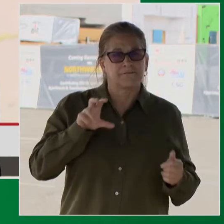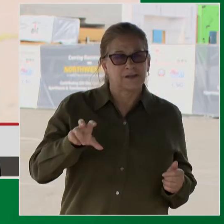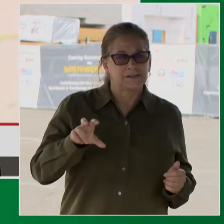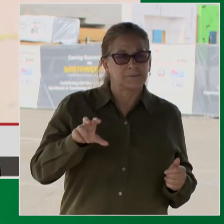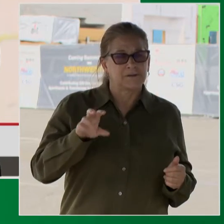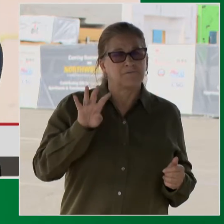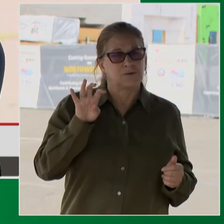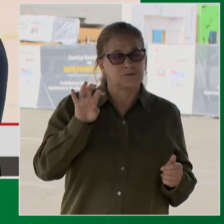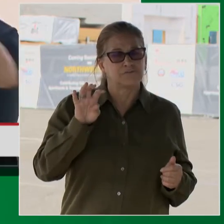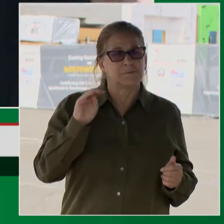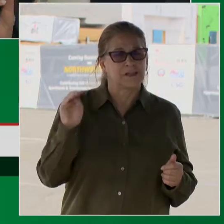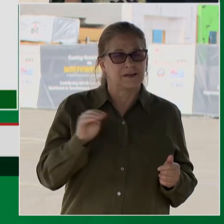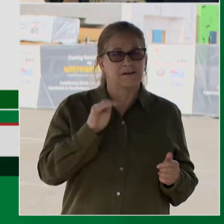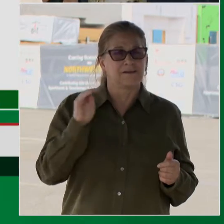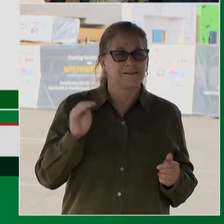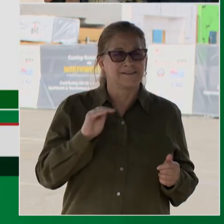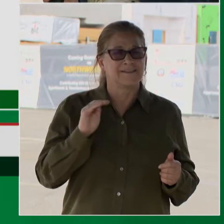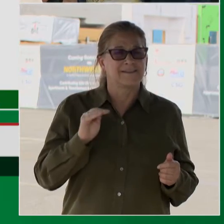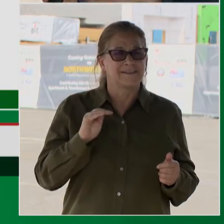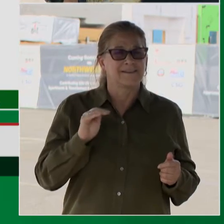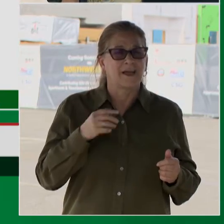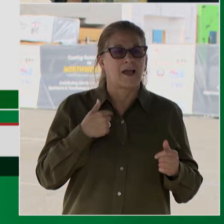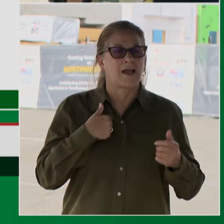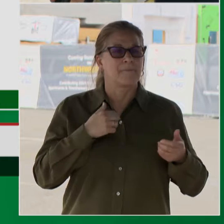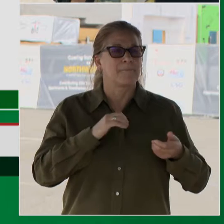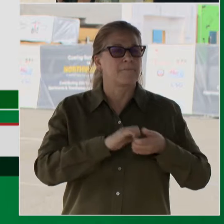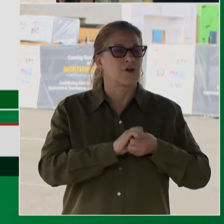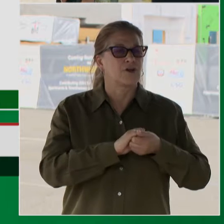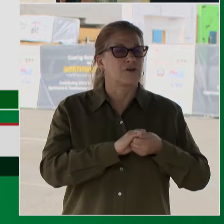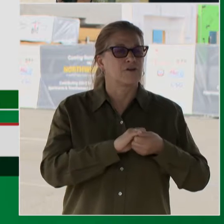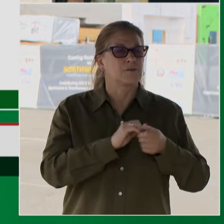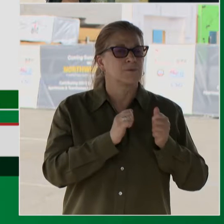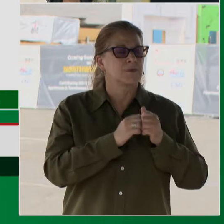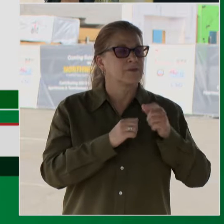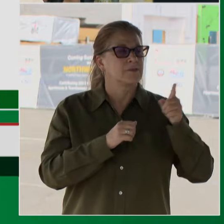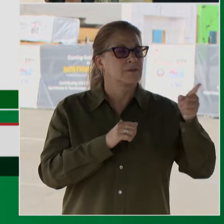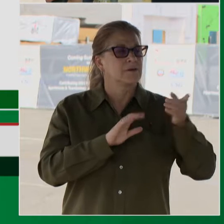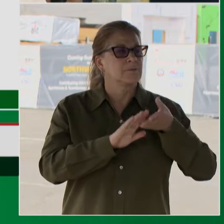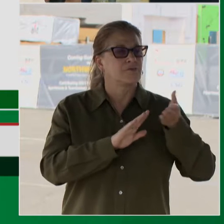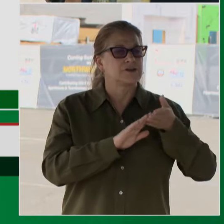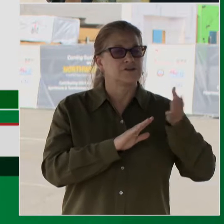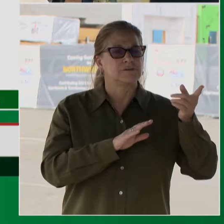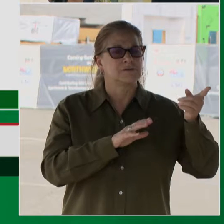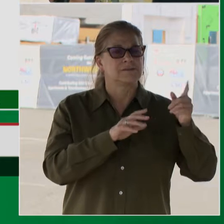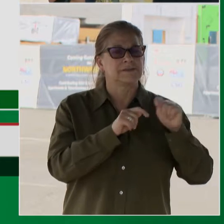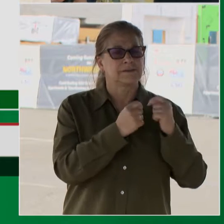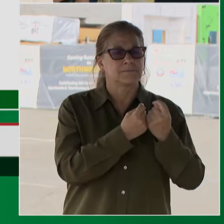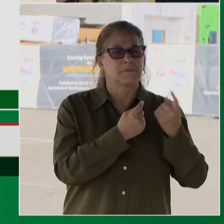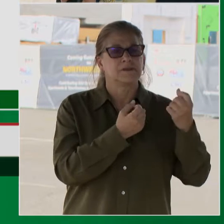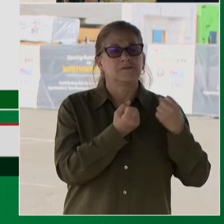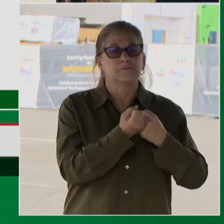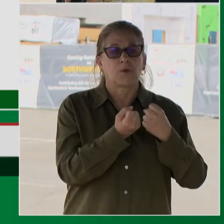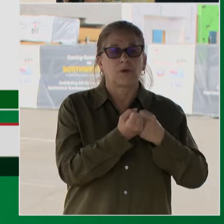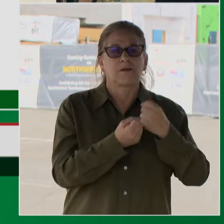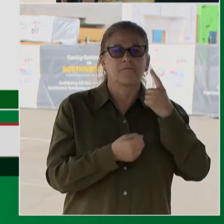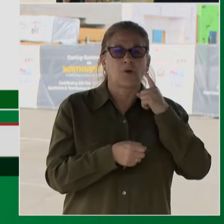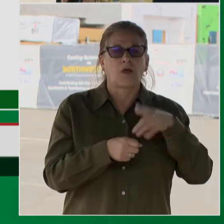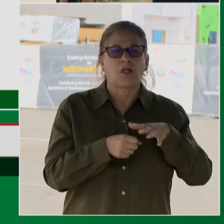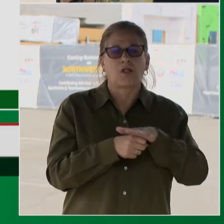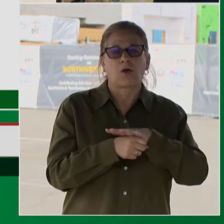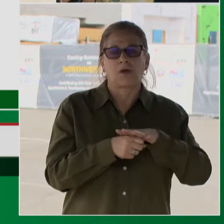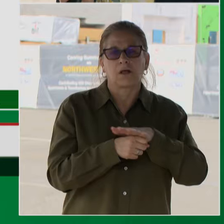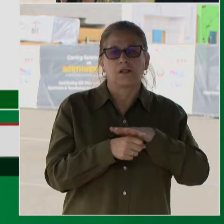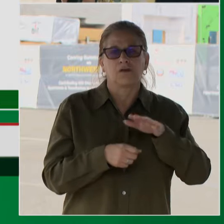22, paired with really critical operating support through the local rent supplement program, project-based vouchers. So